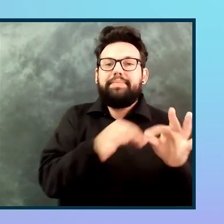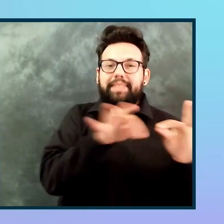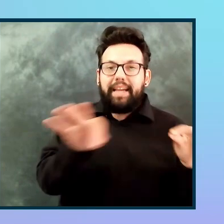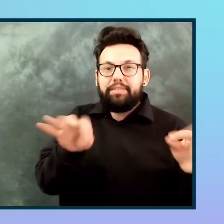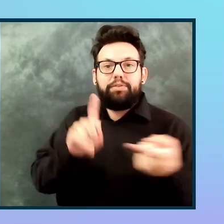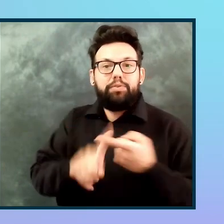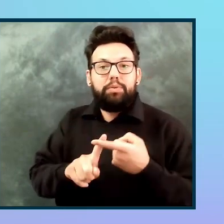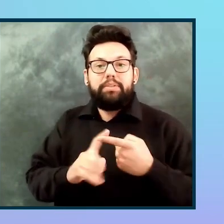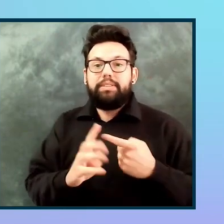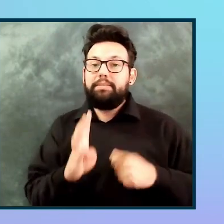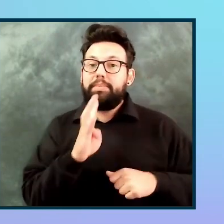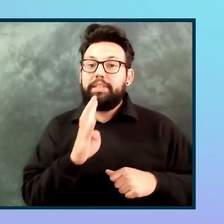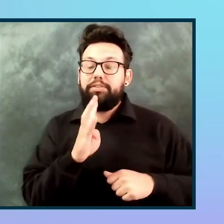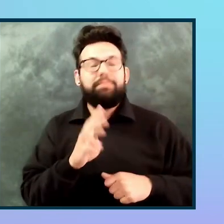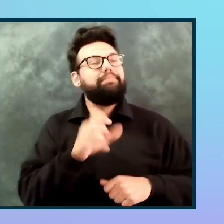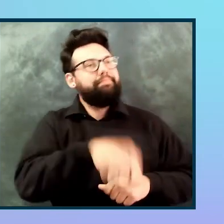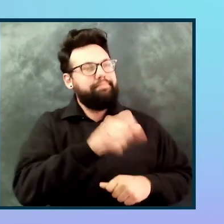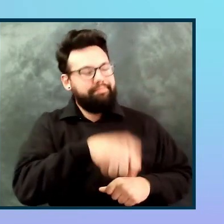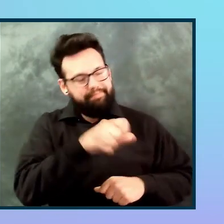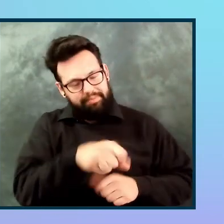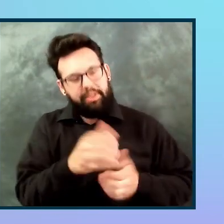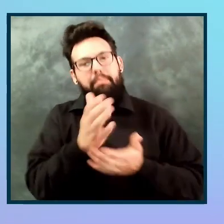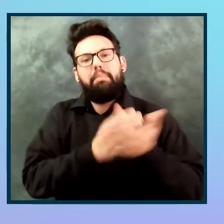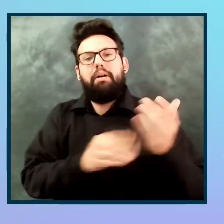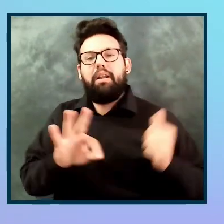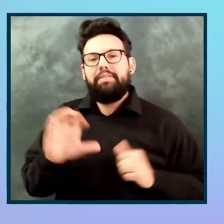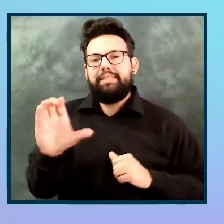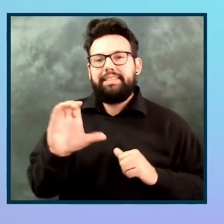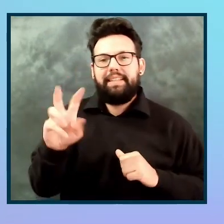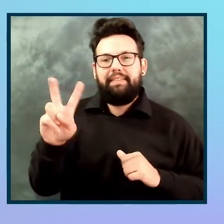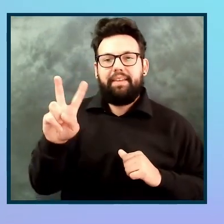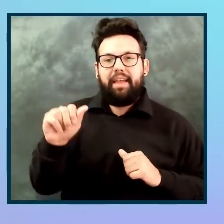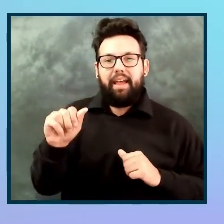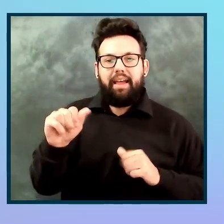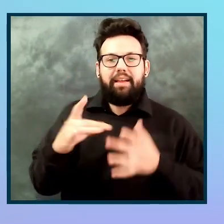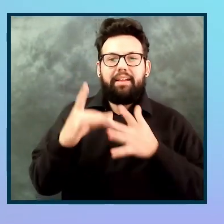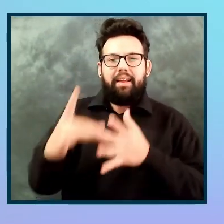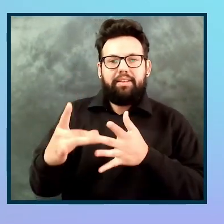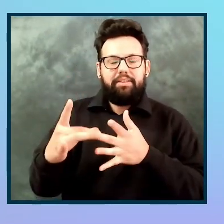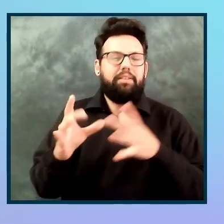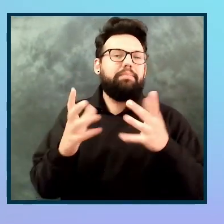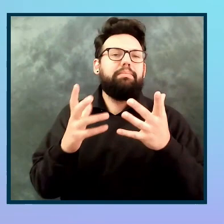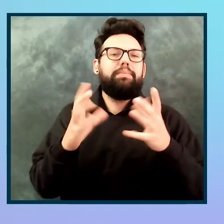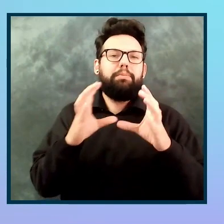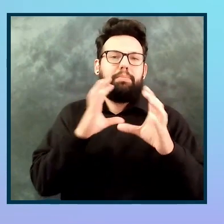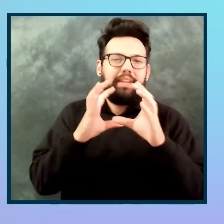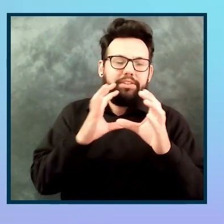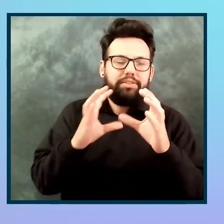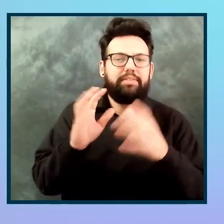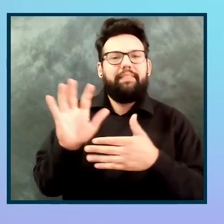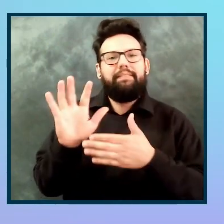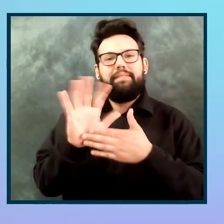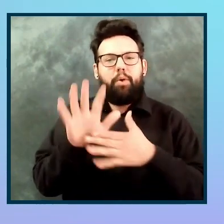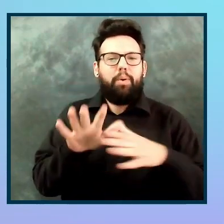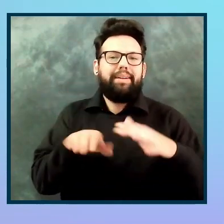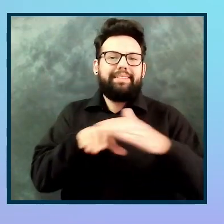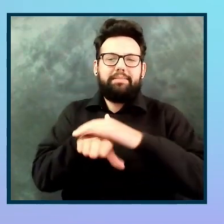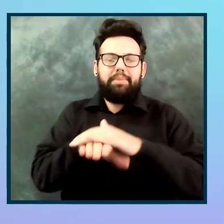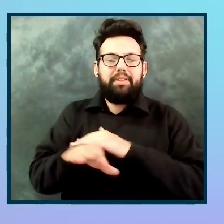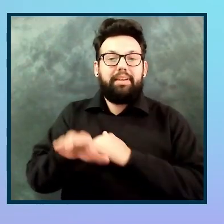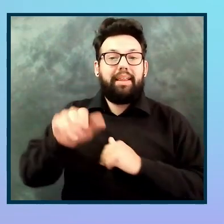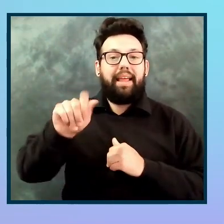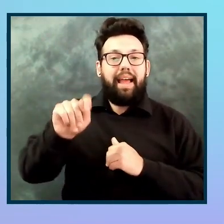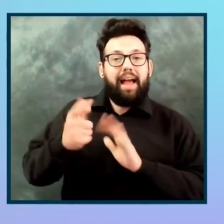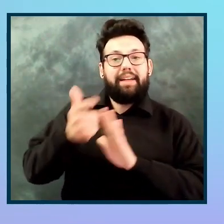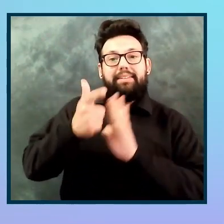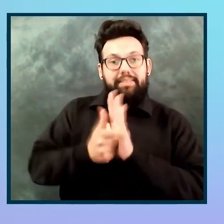will say that part of the CGA guidelines, which is the Communications Video Accessibility Act, is that we do text-to-speech